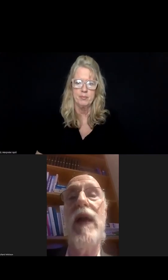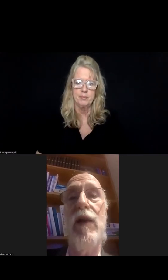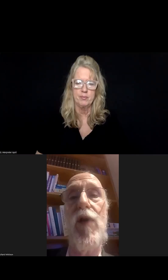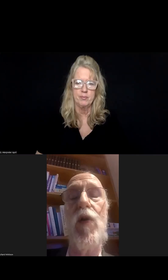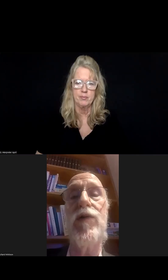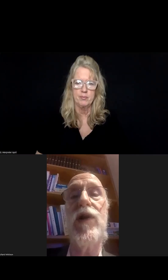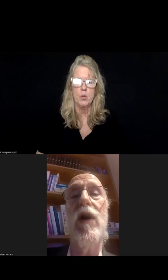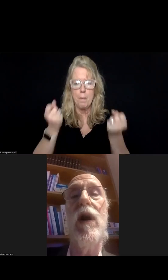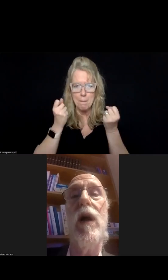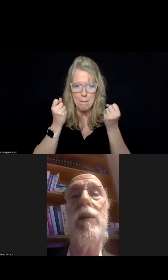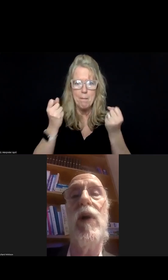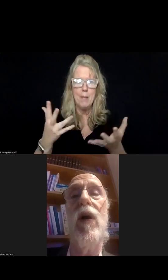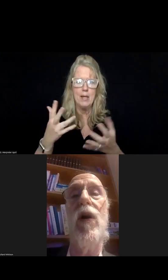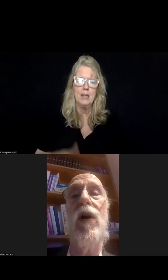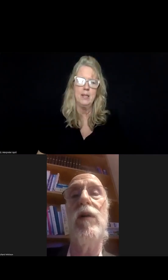many of those